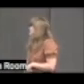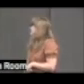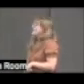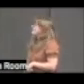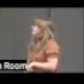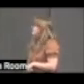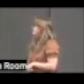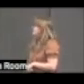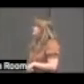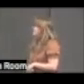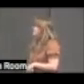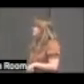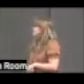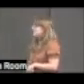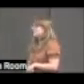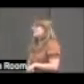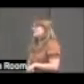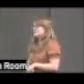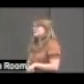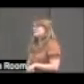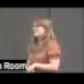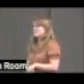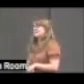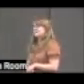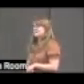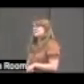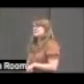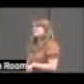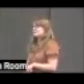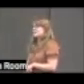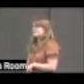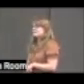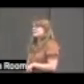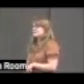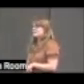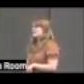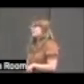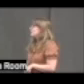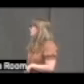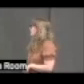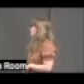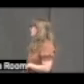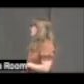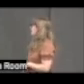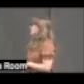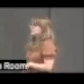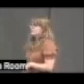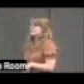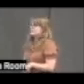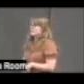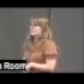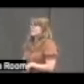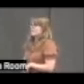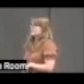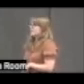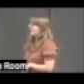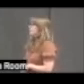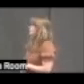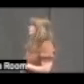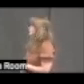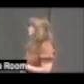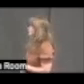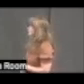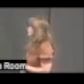The salamanders and amphibians are taking a huge decline here in the Northwest. So I'm hoping to start an internship program and